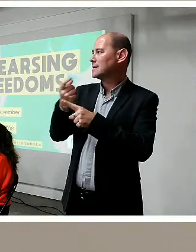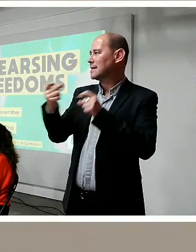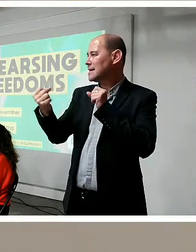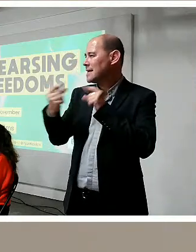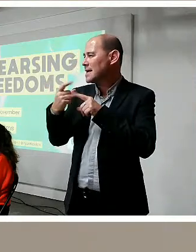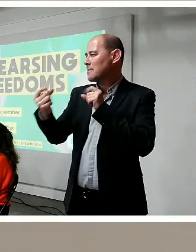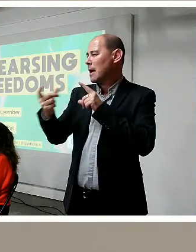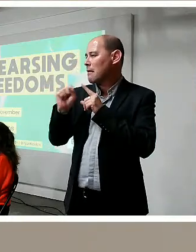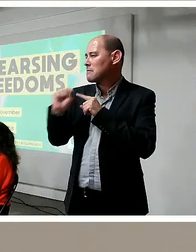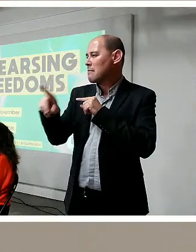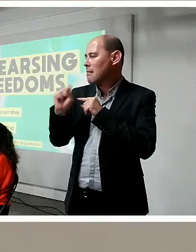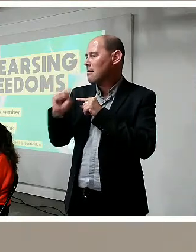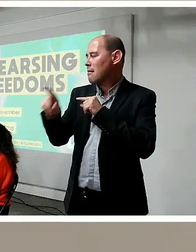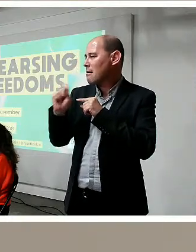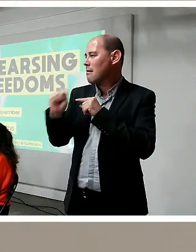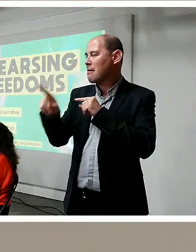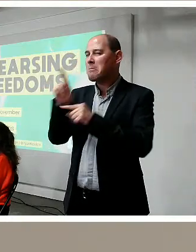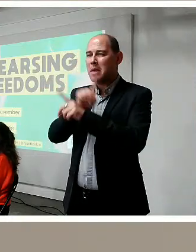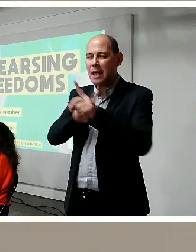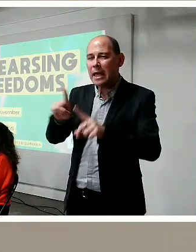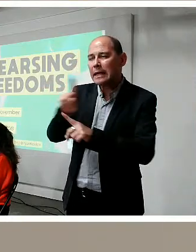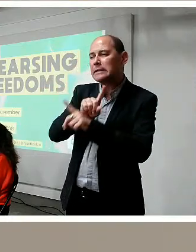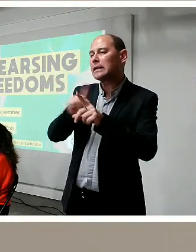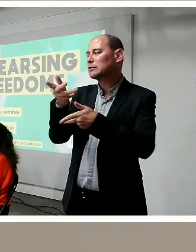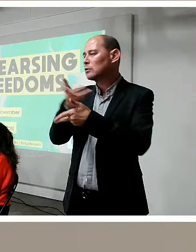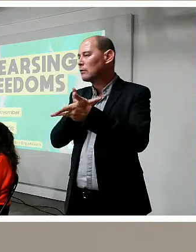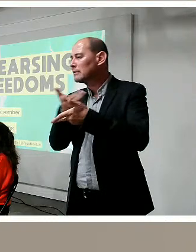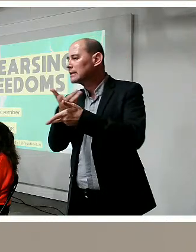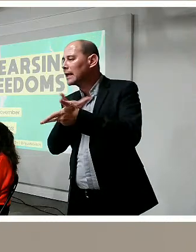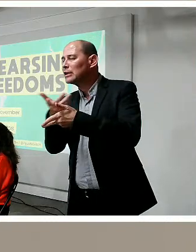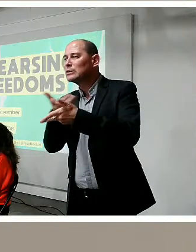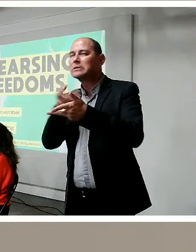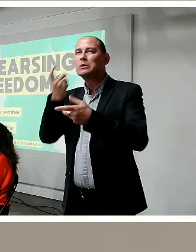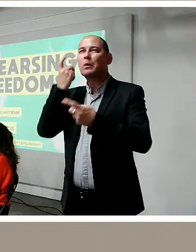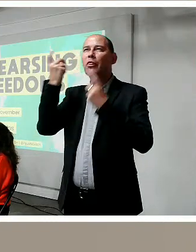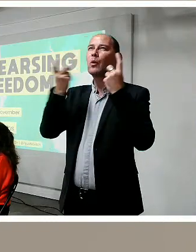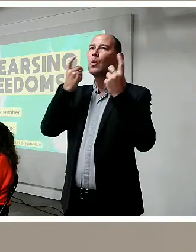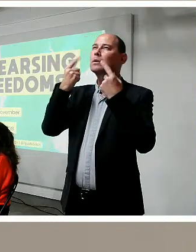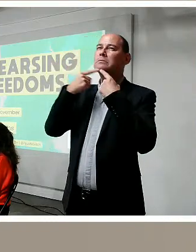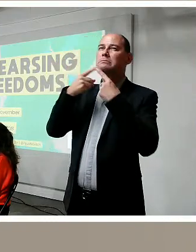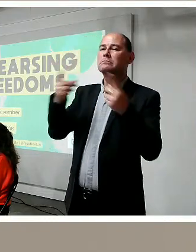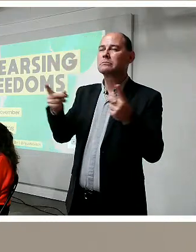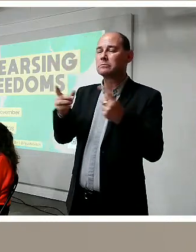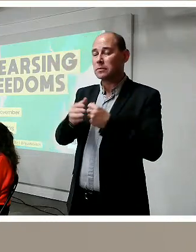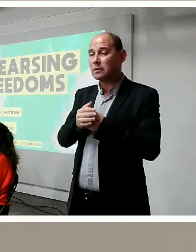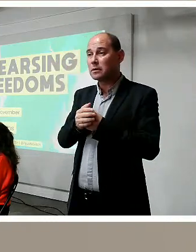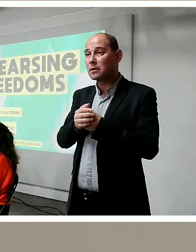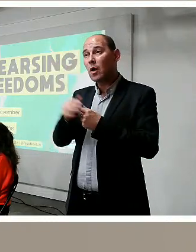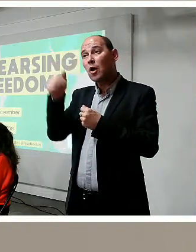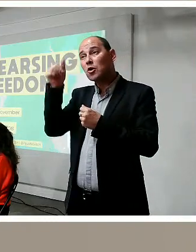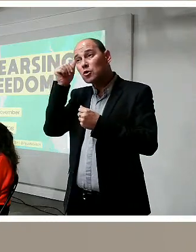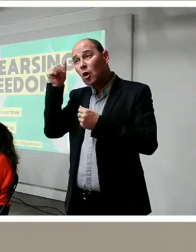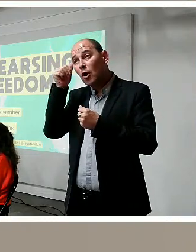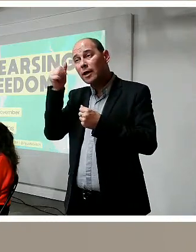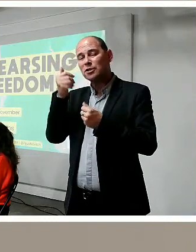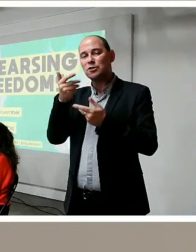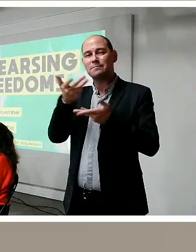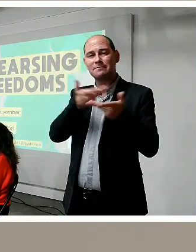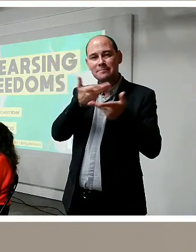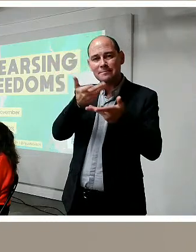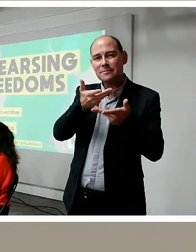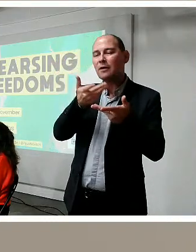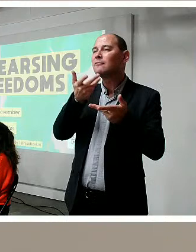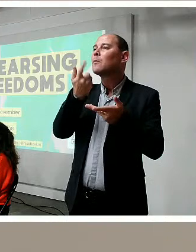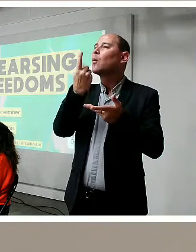sent, meetings held, conversations had, thoughts shared, the sharing of knowledge from one disabled comrade to